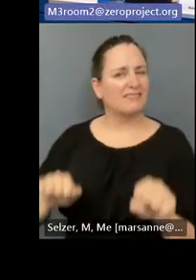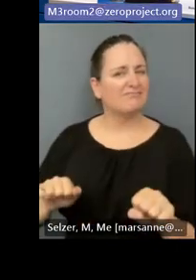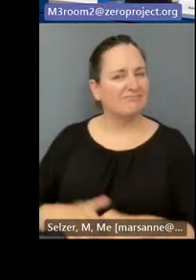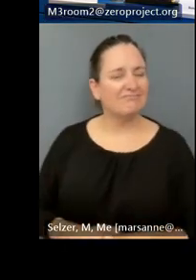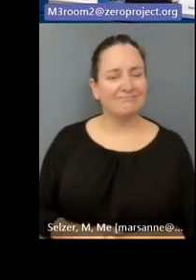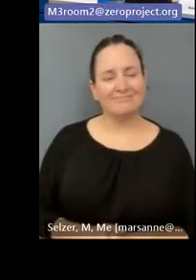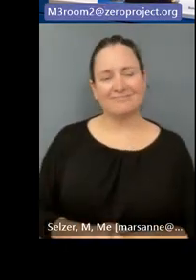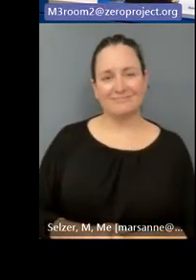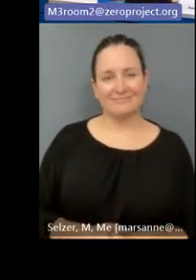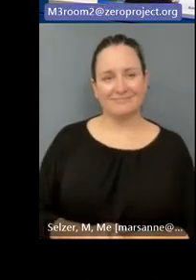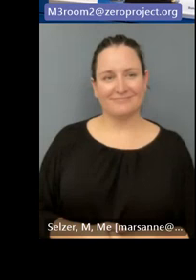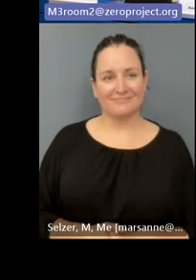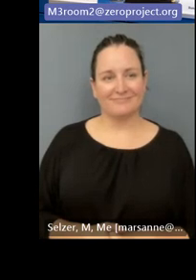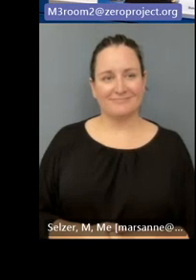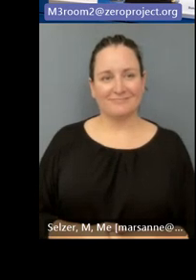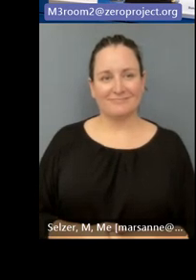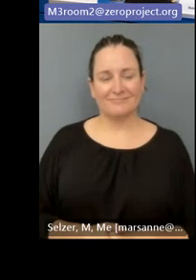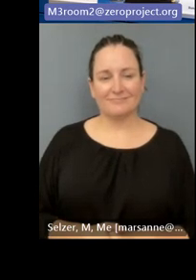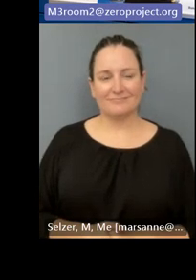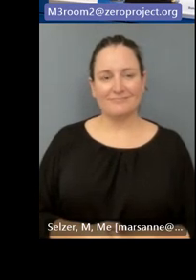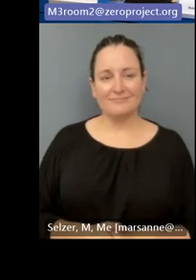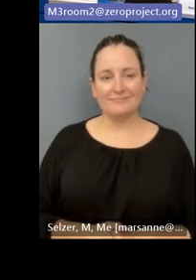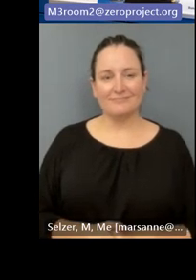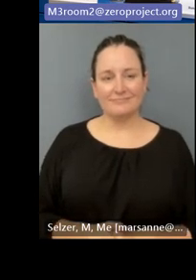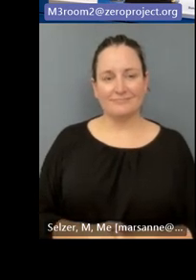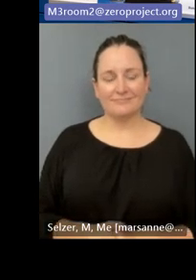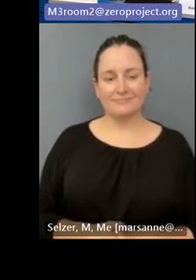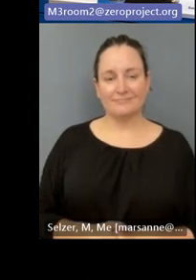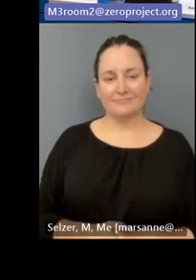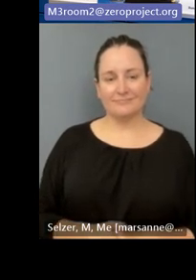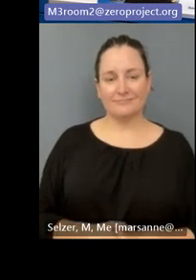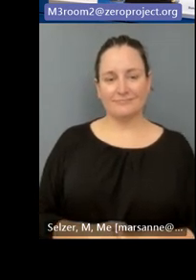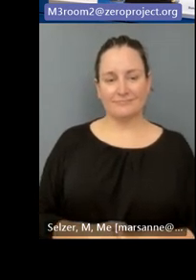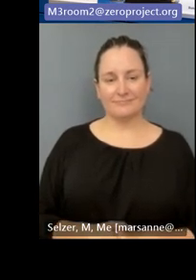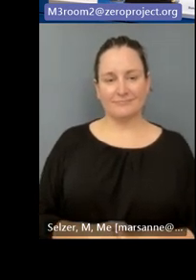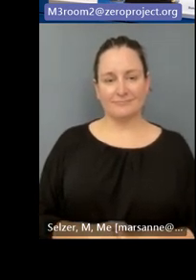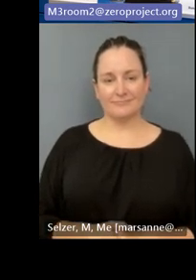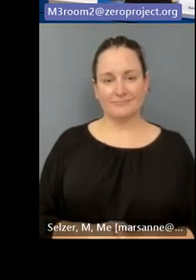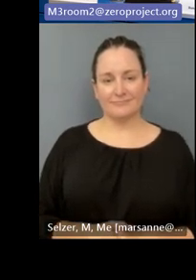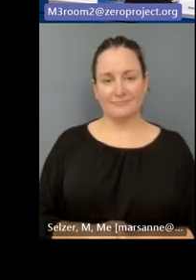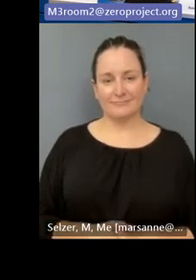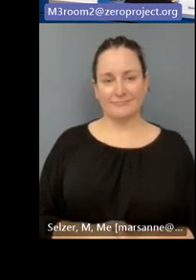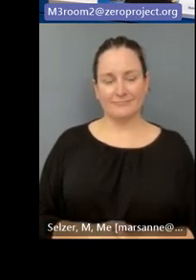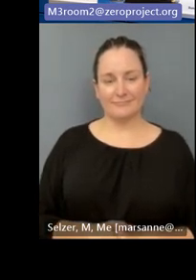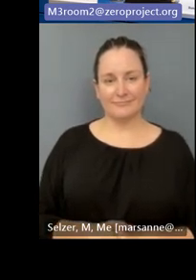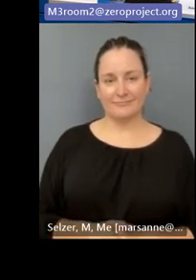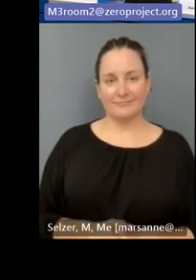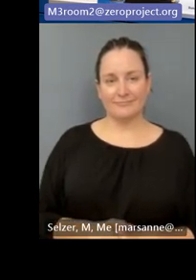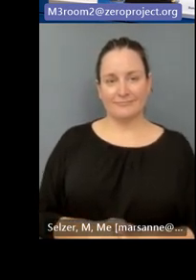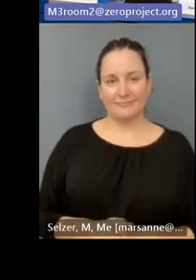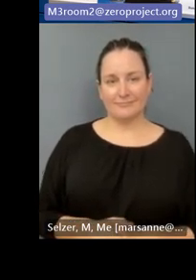For 5 long years of hard work, we have managed to impact more than